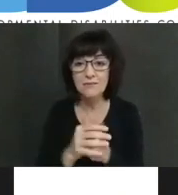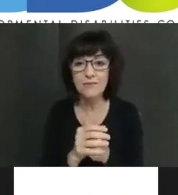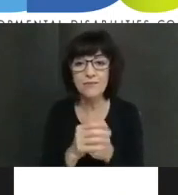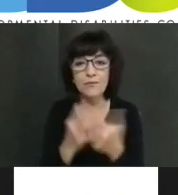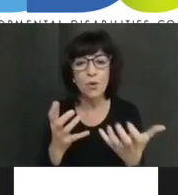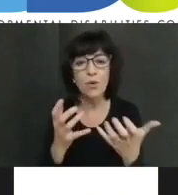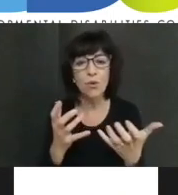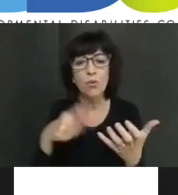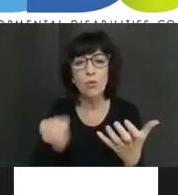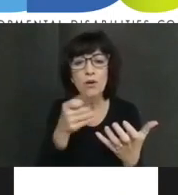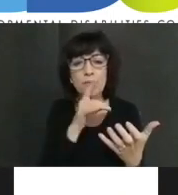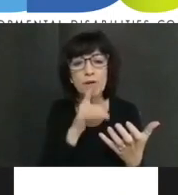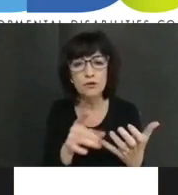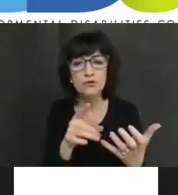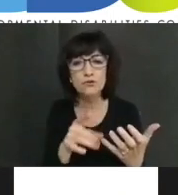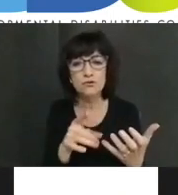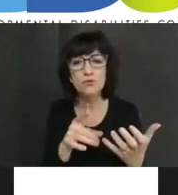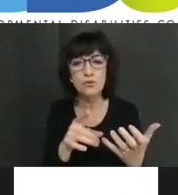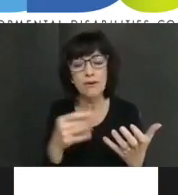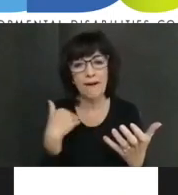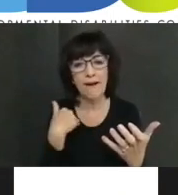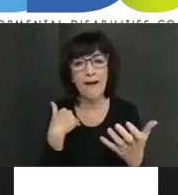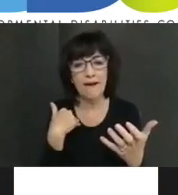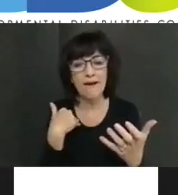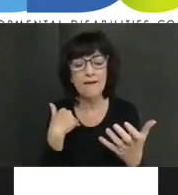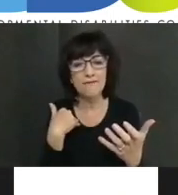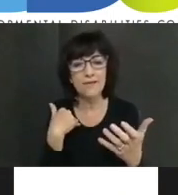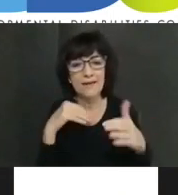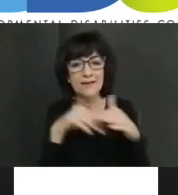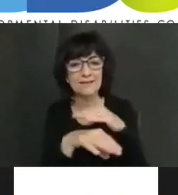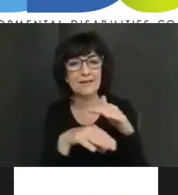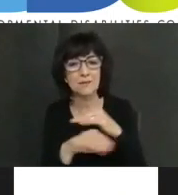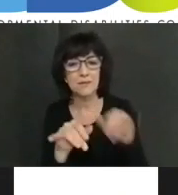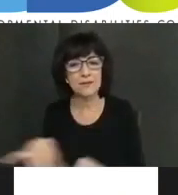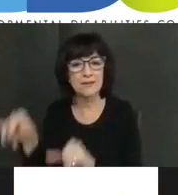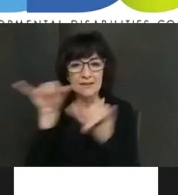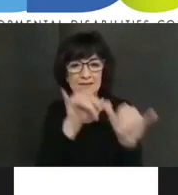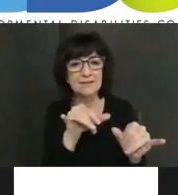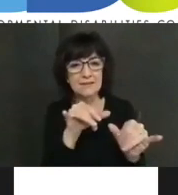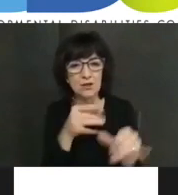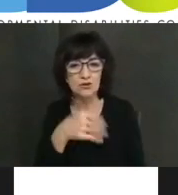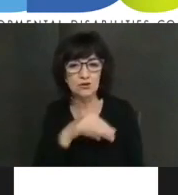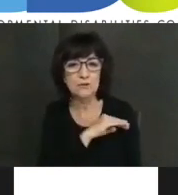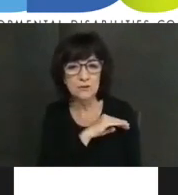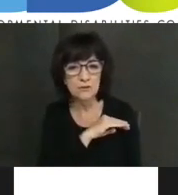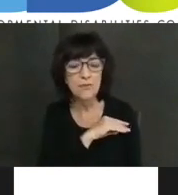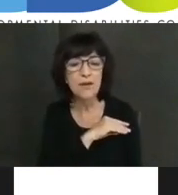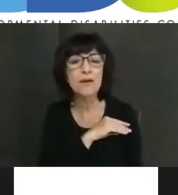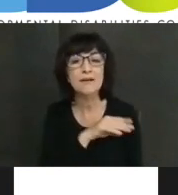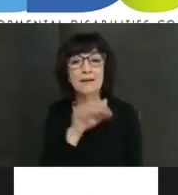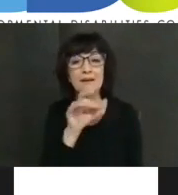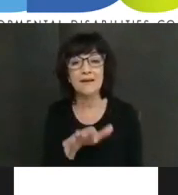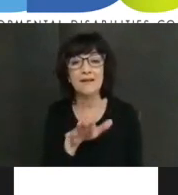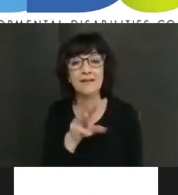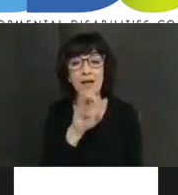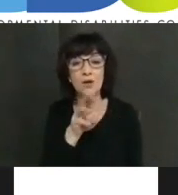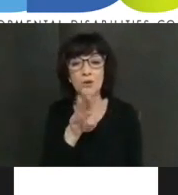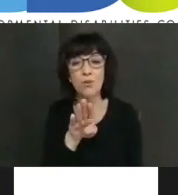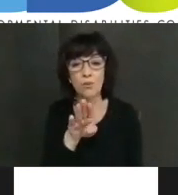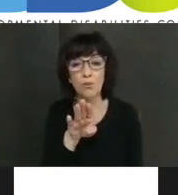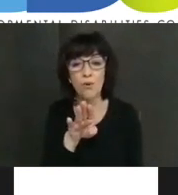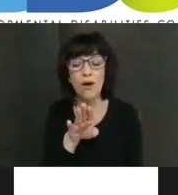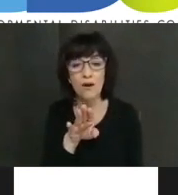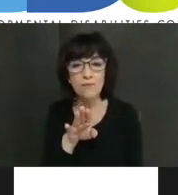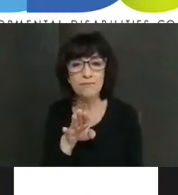to ensure there's accessibility standards are met. In this particular case, the web content accessibility guidelines had to be met. It